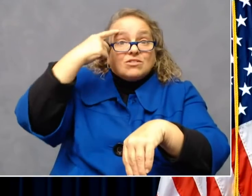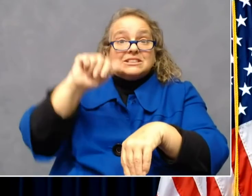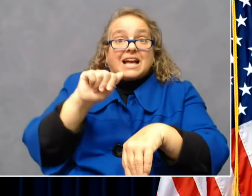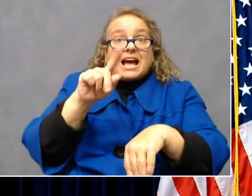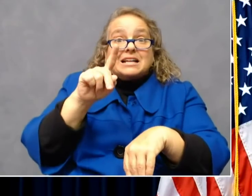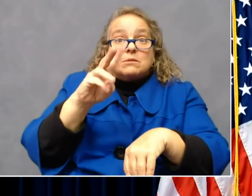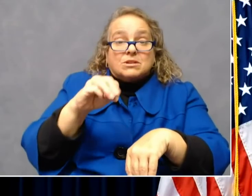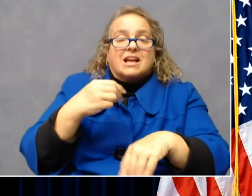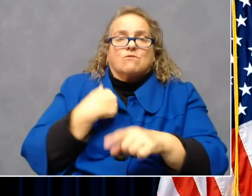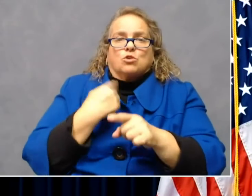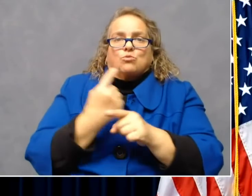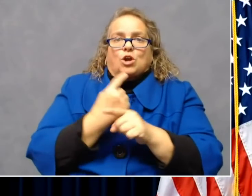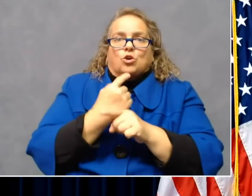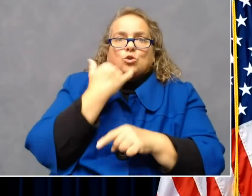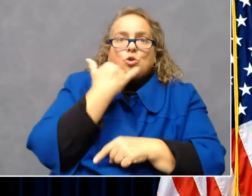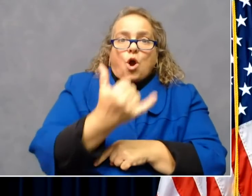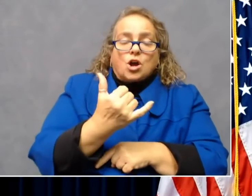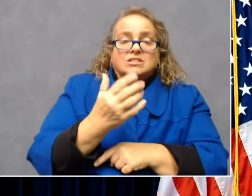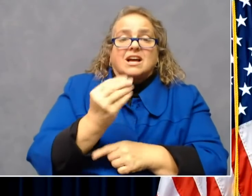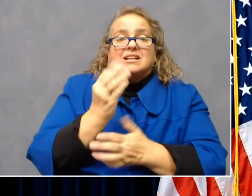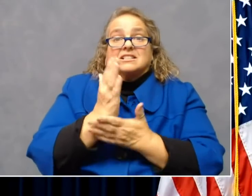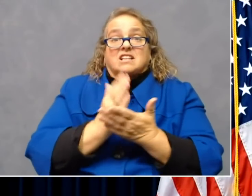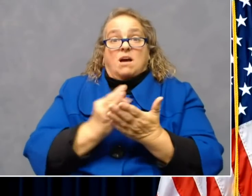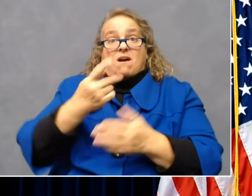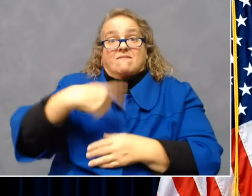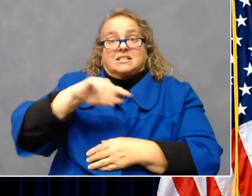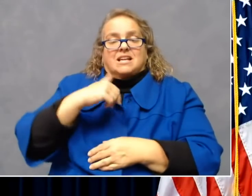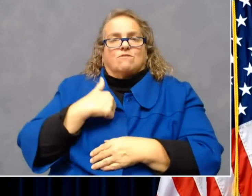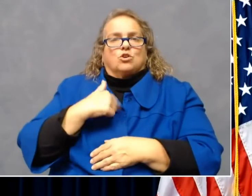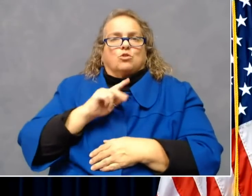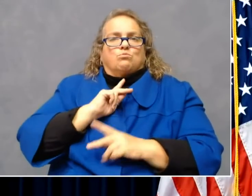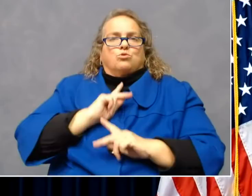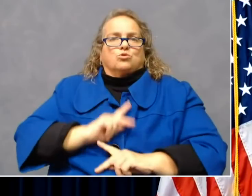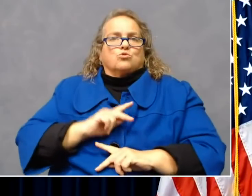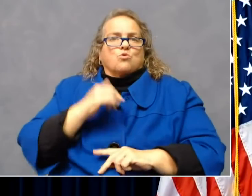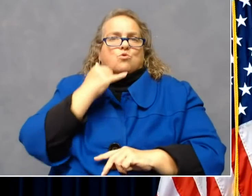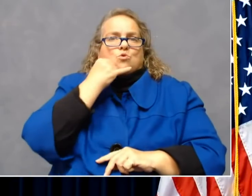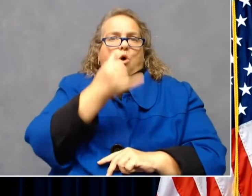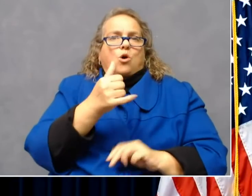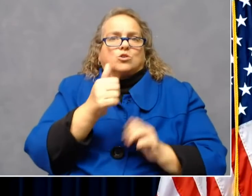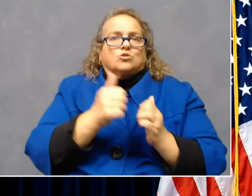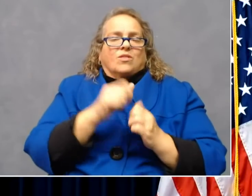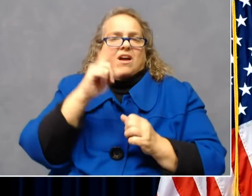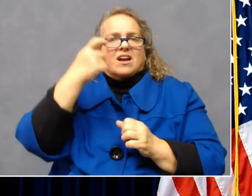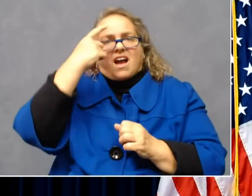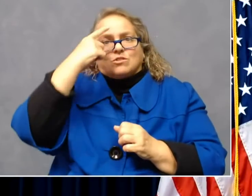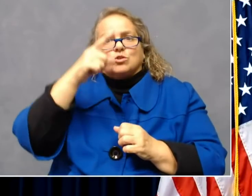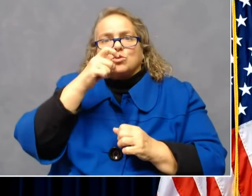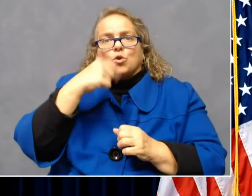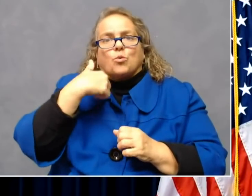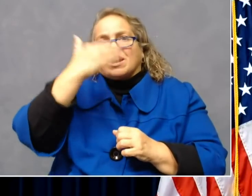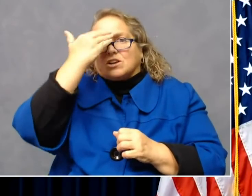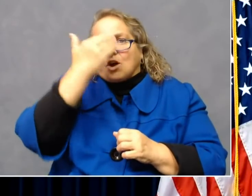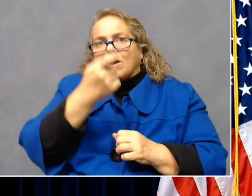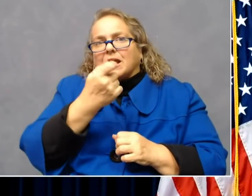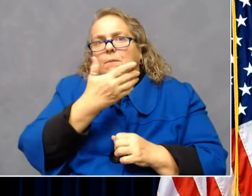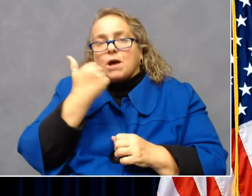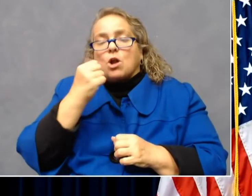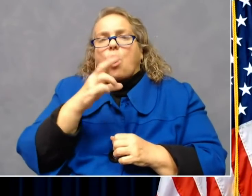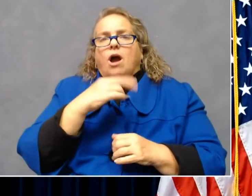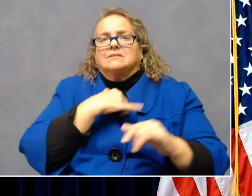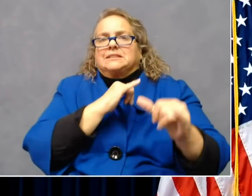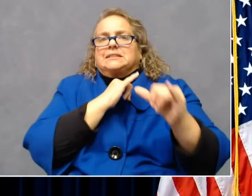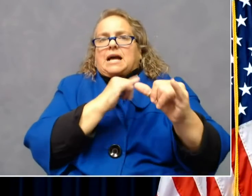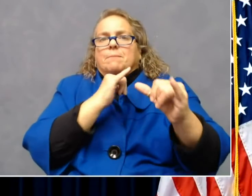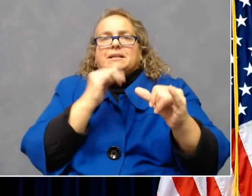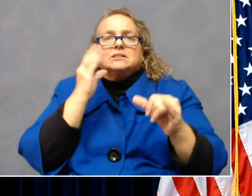personal calls with those that we know a little bit better or where our experiences are similar. What I've